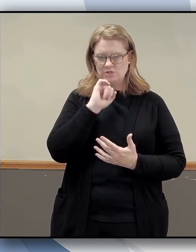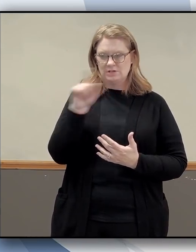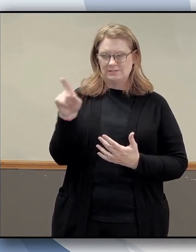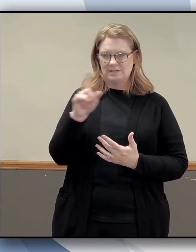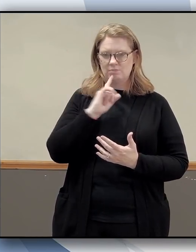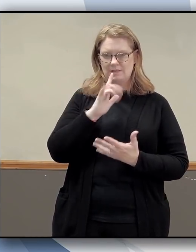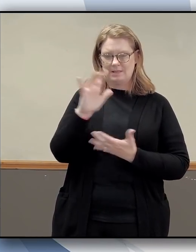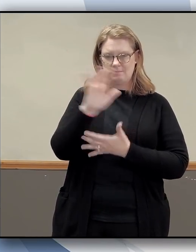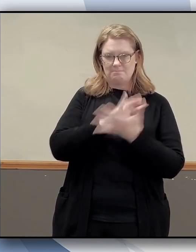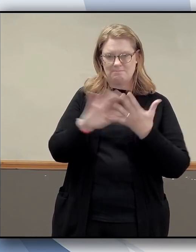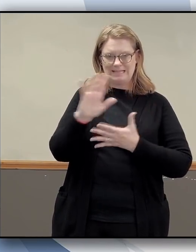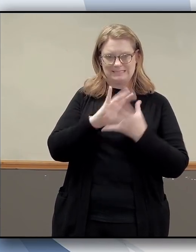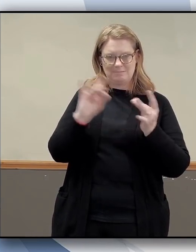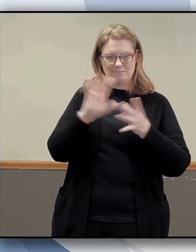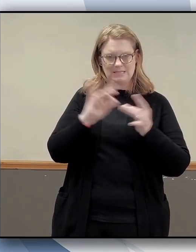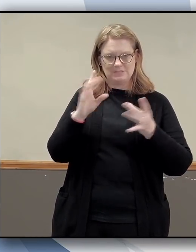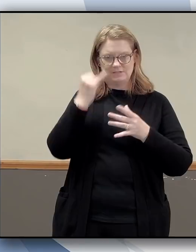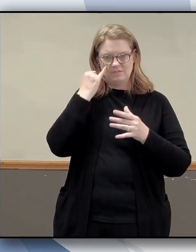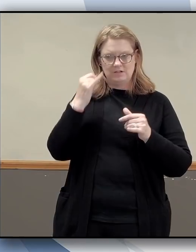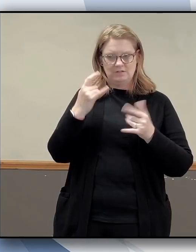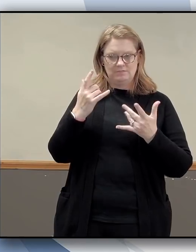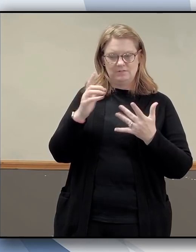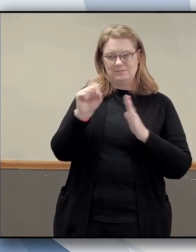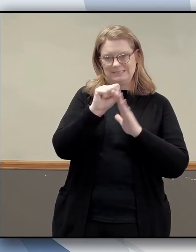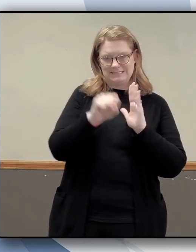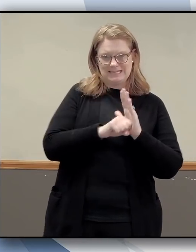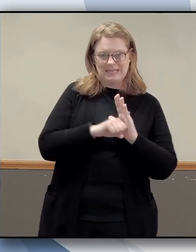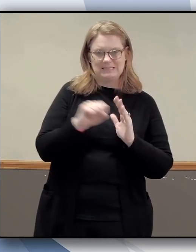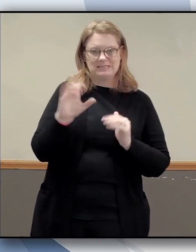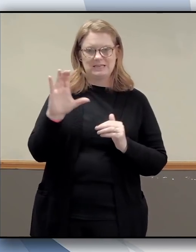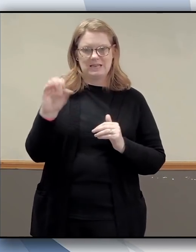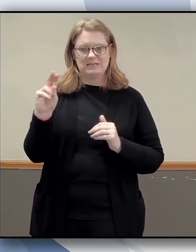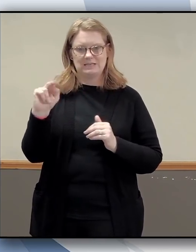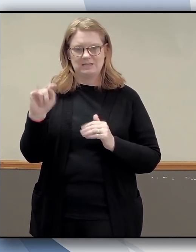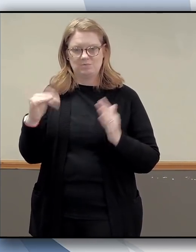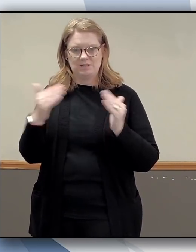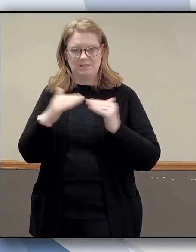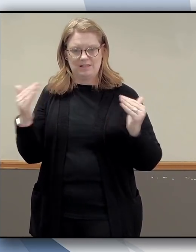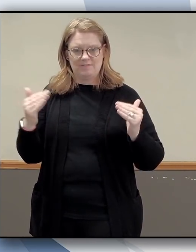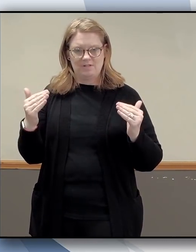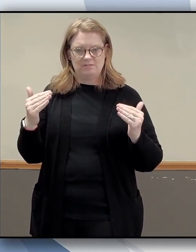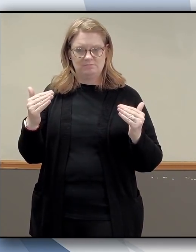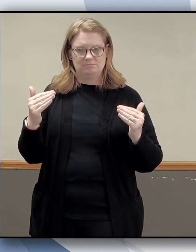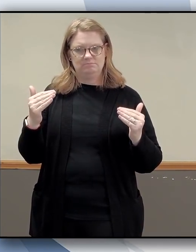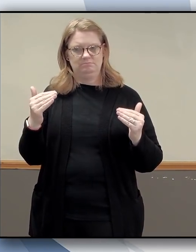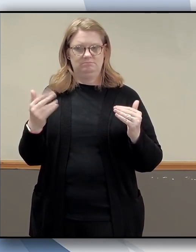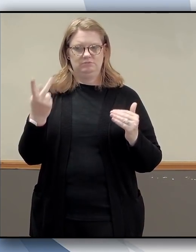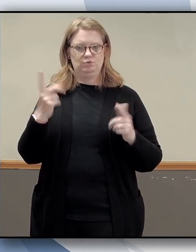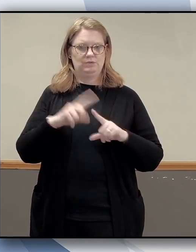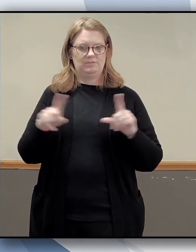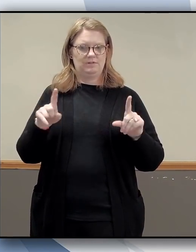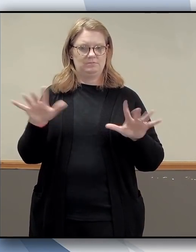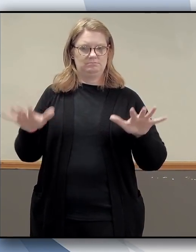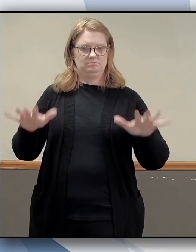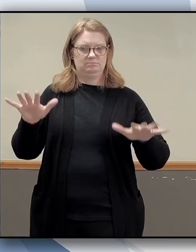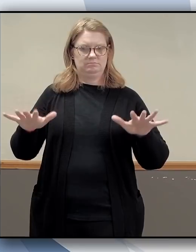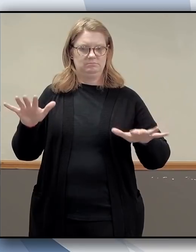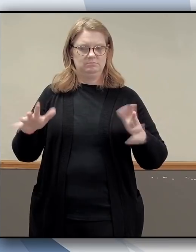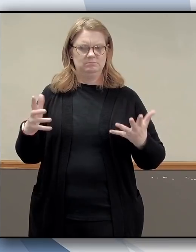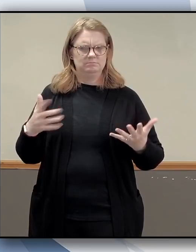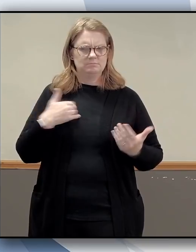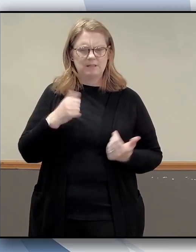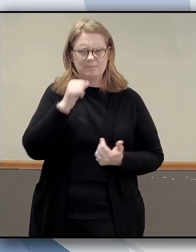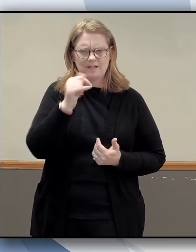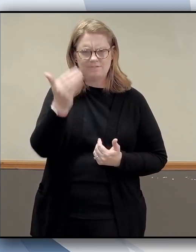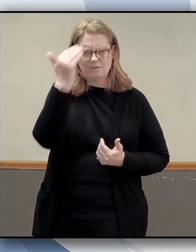the pandemic when you have the state and county level at two different ball fields? Well, I'm not familiar with